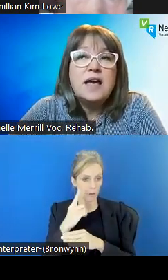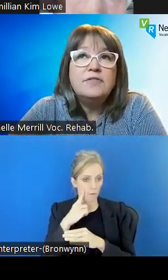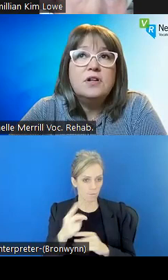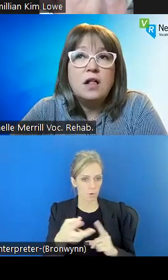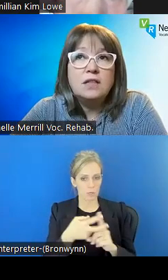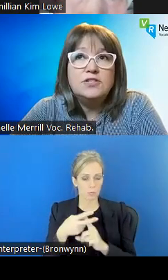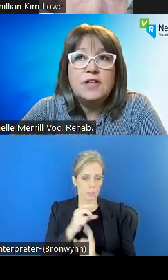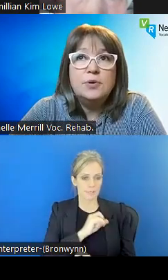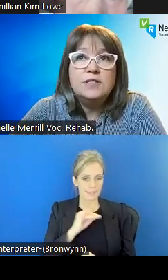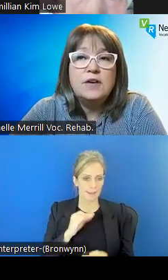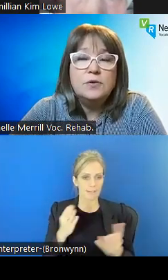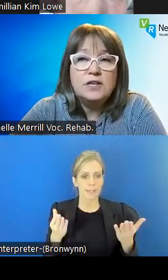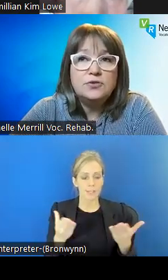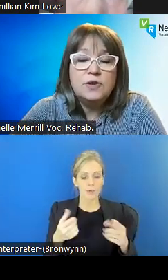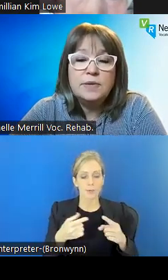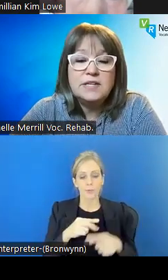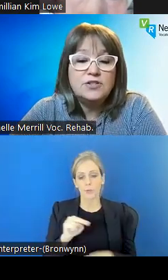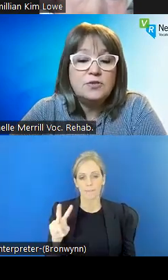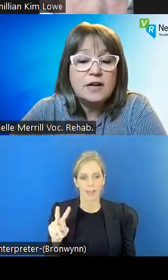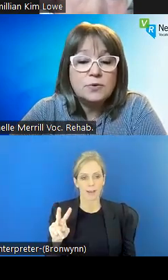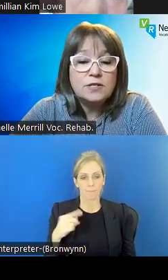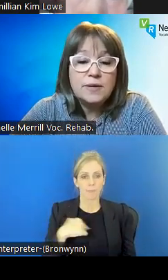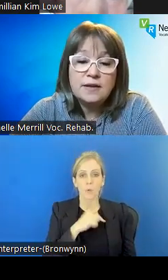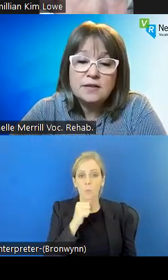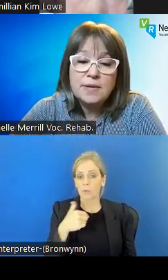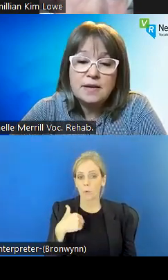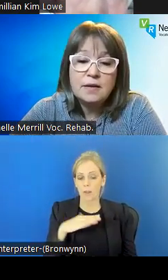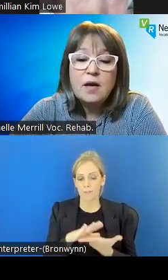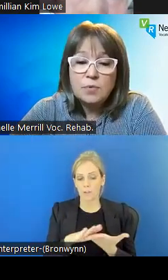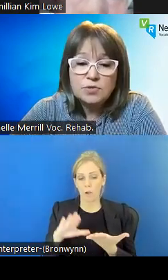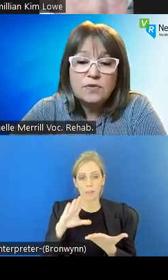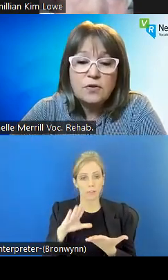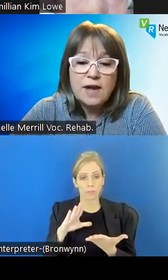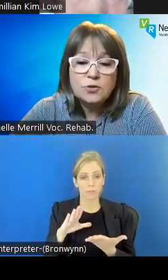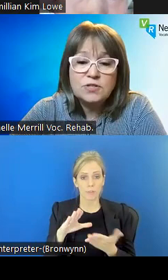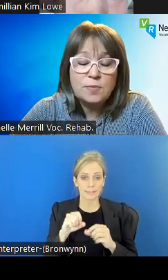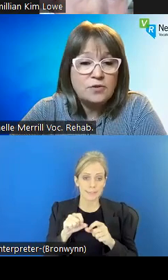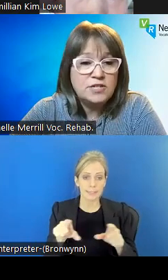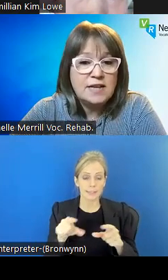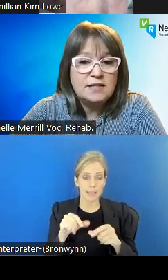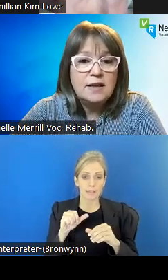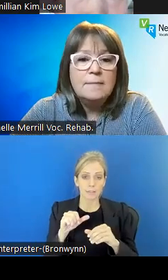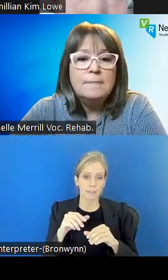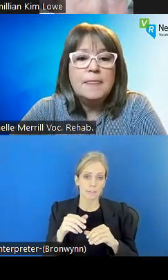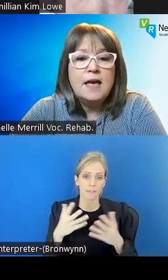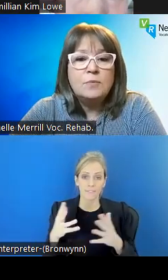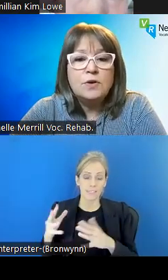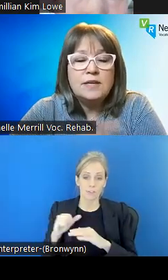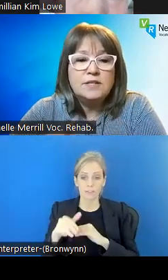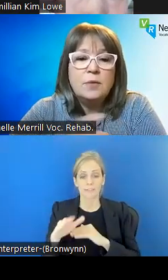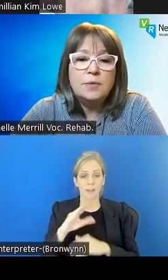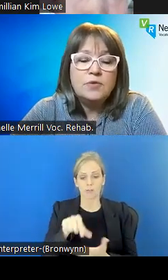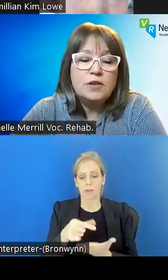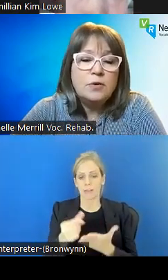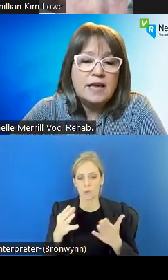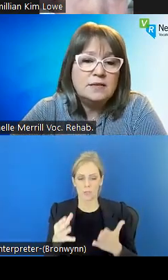doesn't have a college that puts out vocational rehabilitation graduates, we end up getting most of our graduates from other states and working